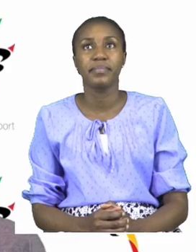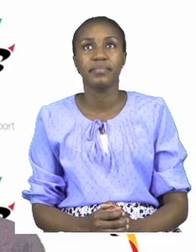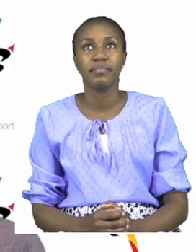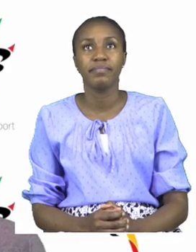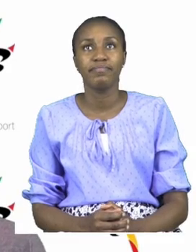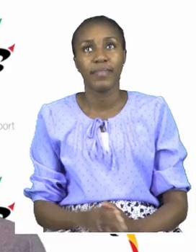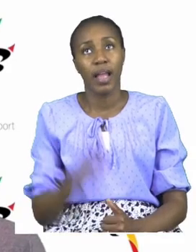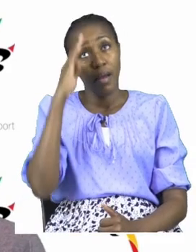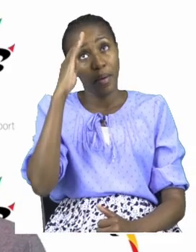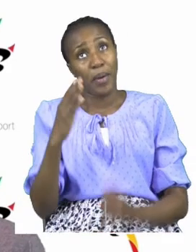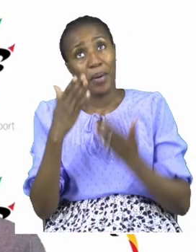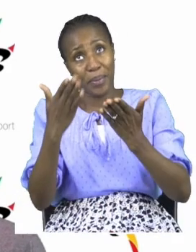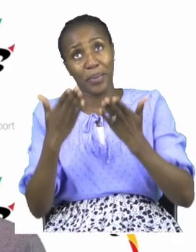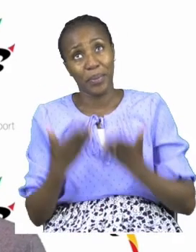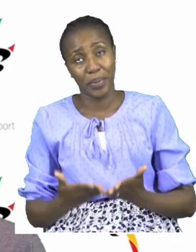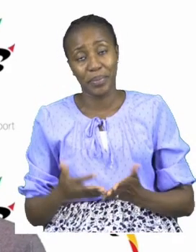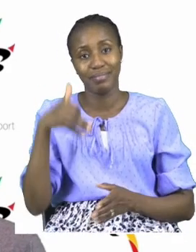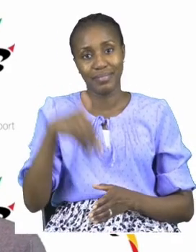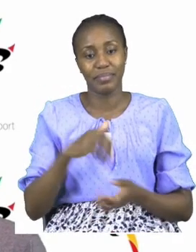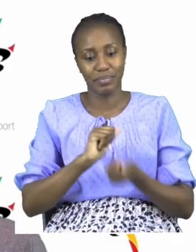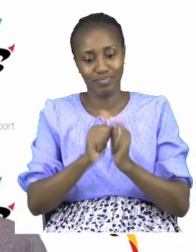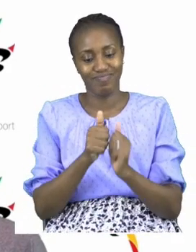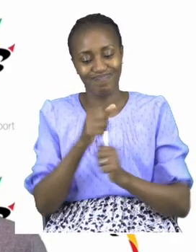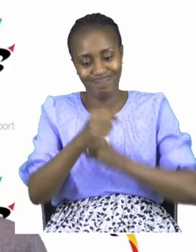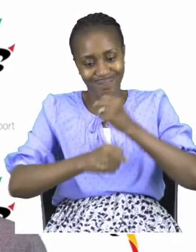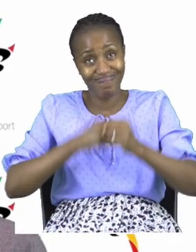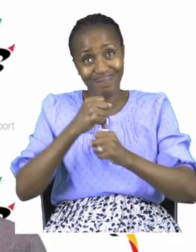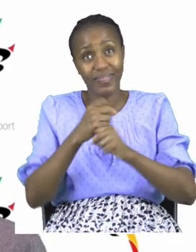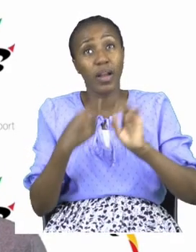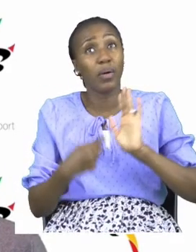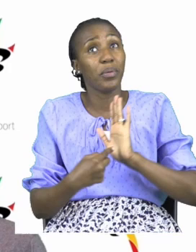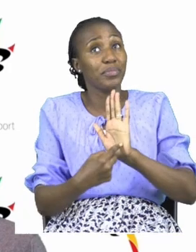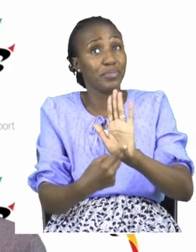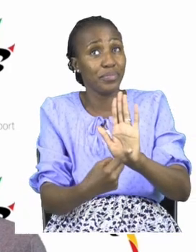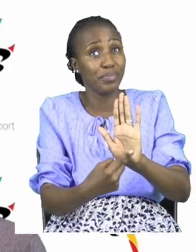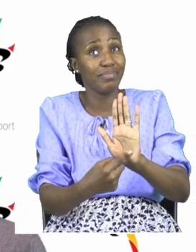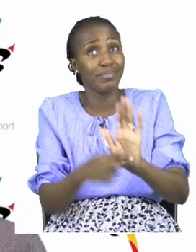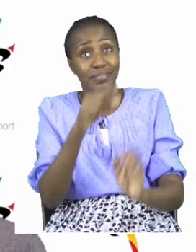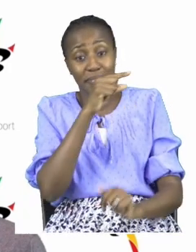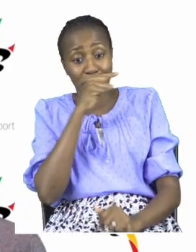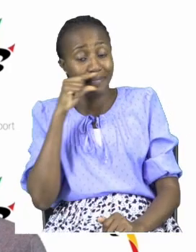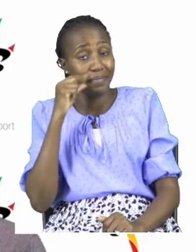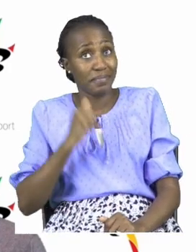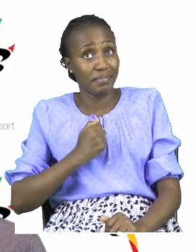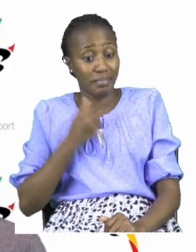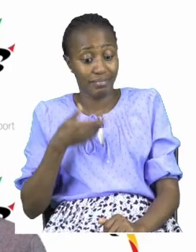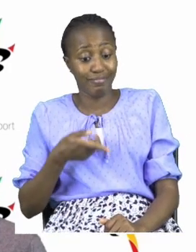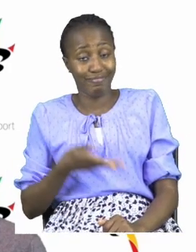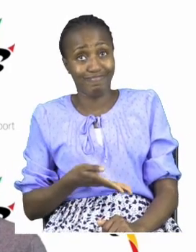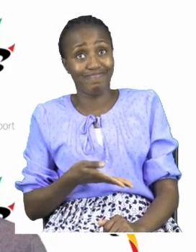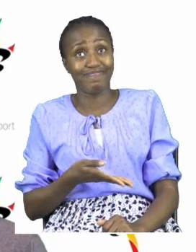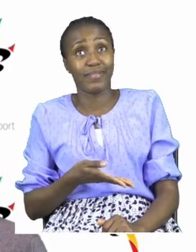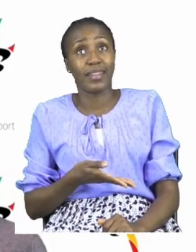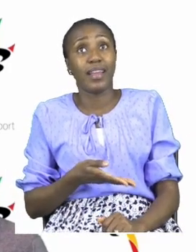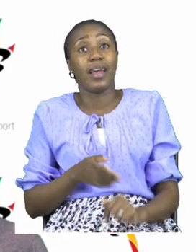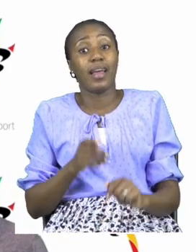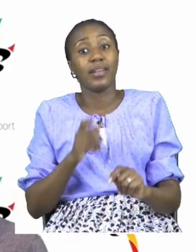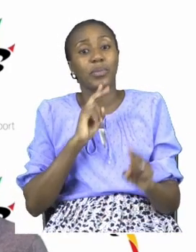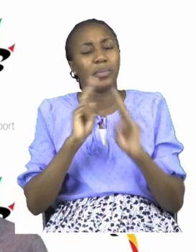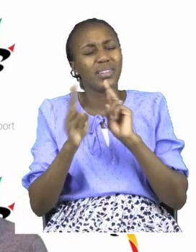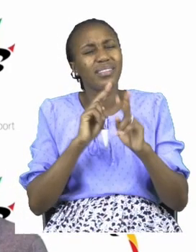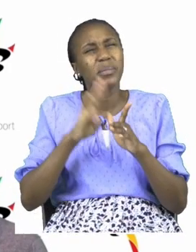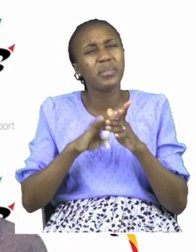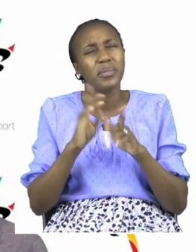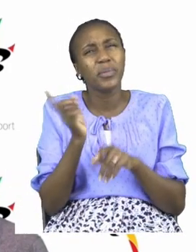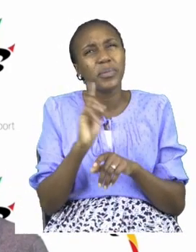Good day and welcome to this edition of the Namibia Annual Sports Expo. So today we're talking tennis. With